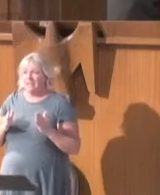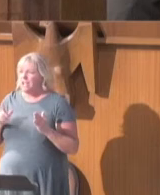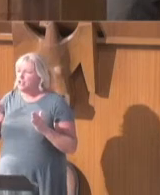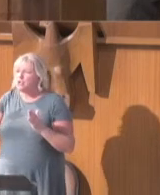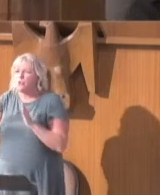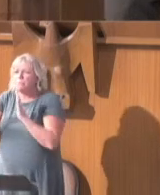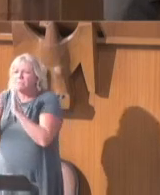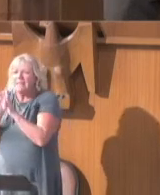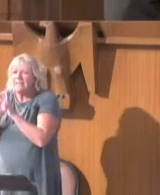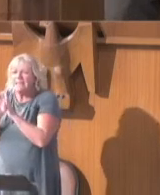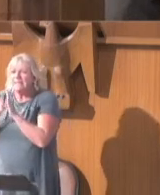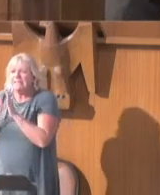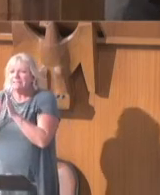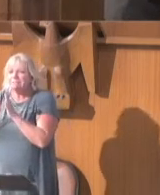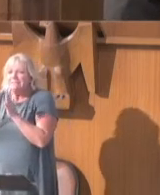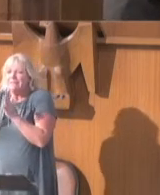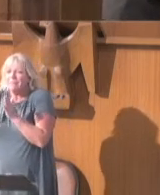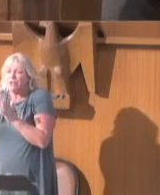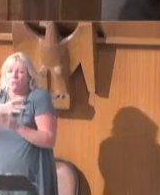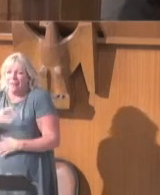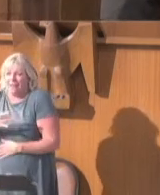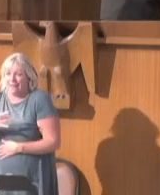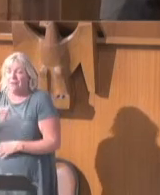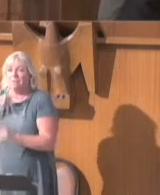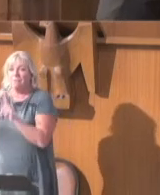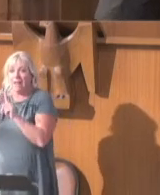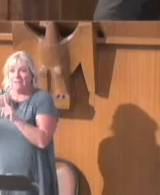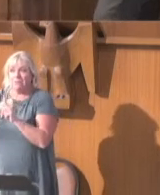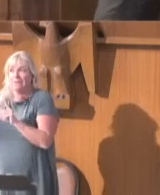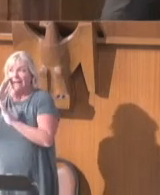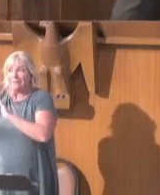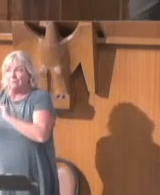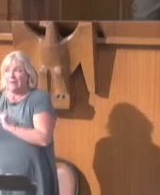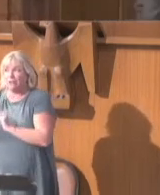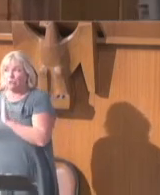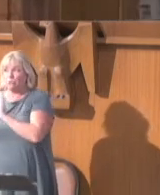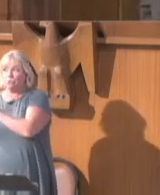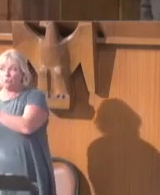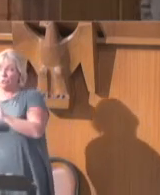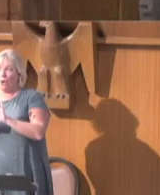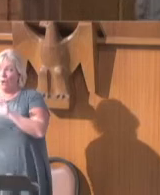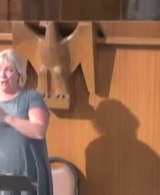like. And then, of course, we expect you to premiere it when you're ready.